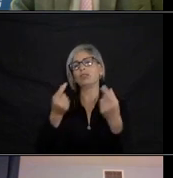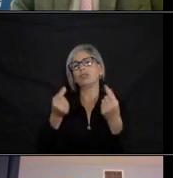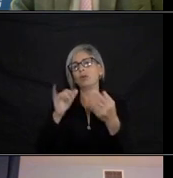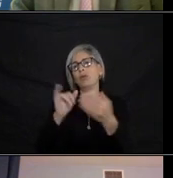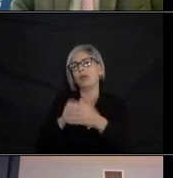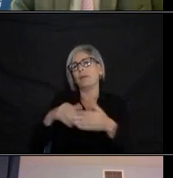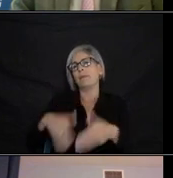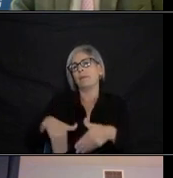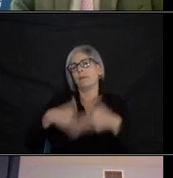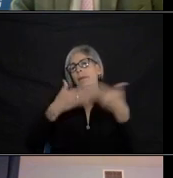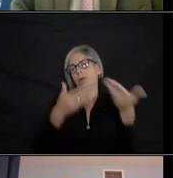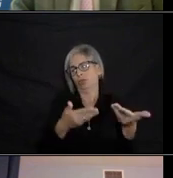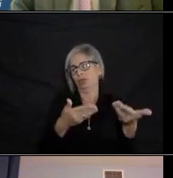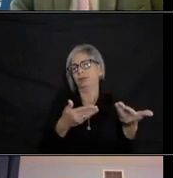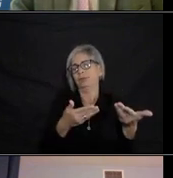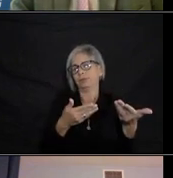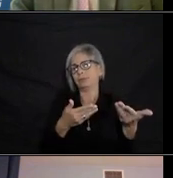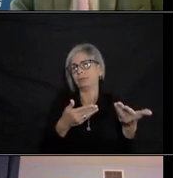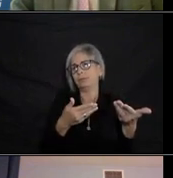motion, but